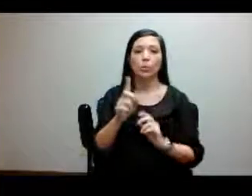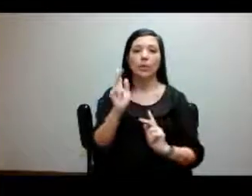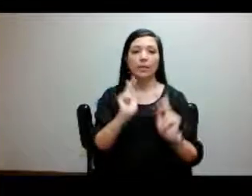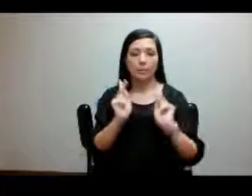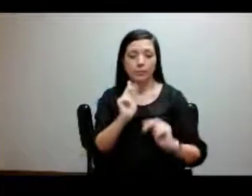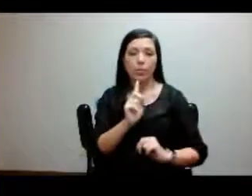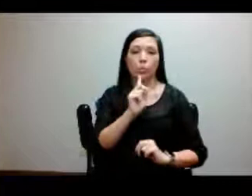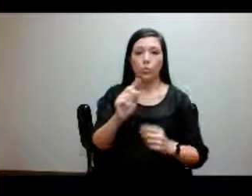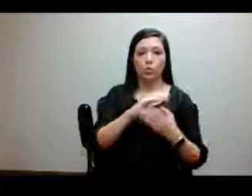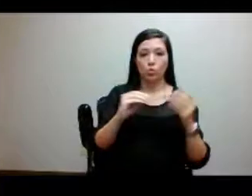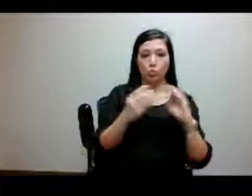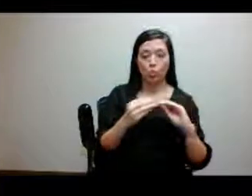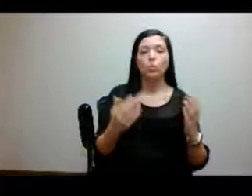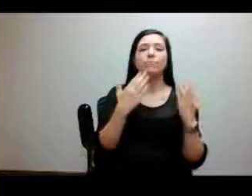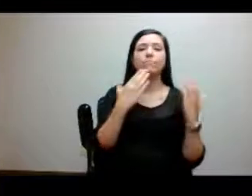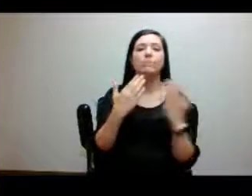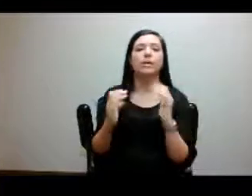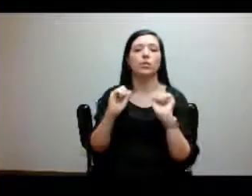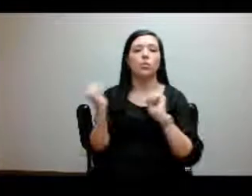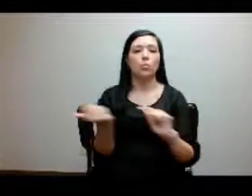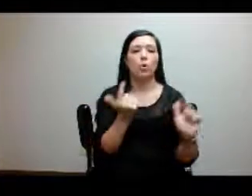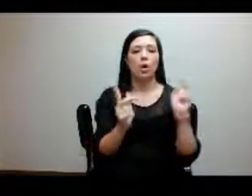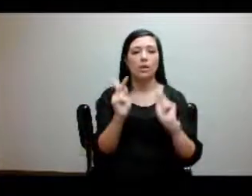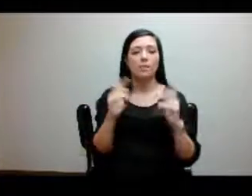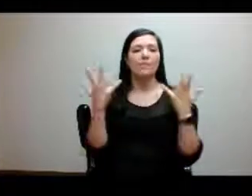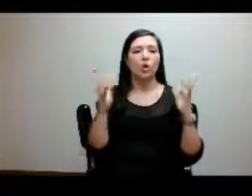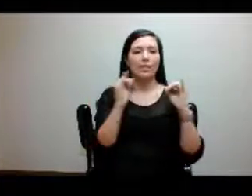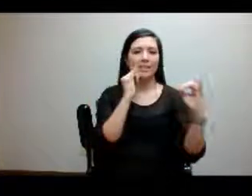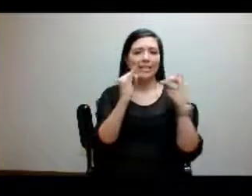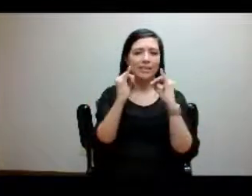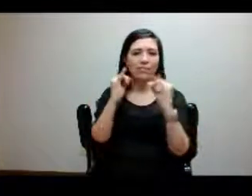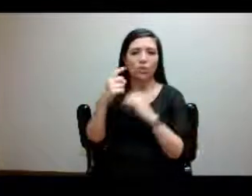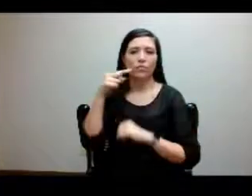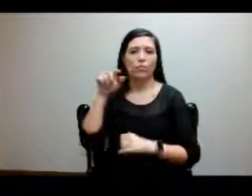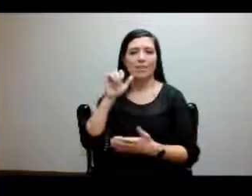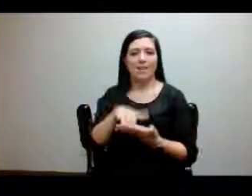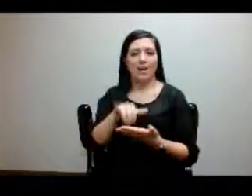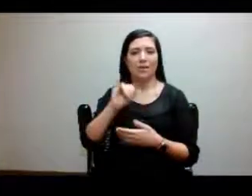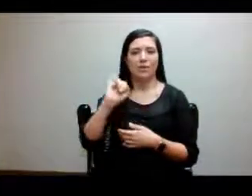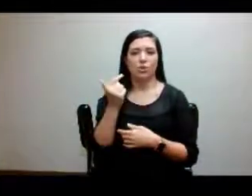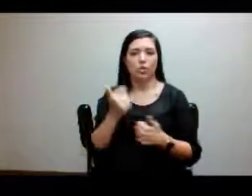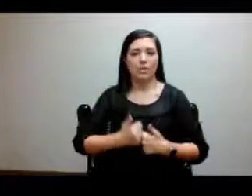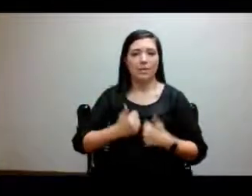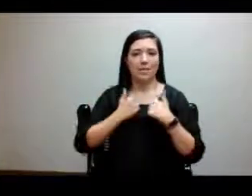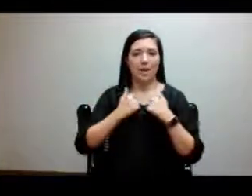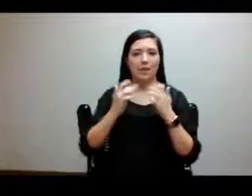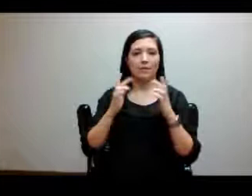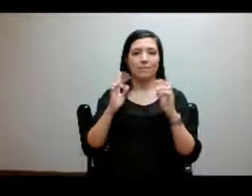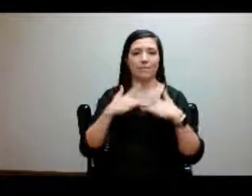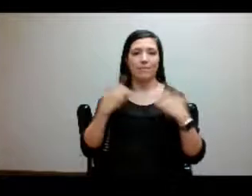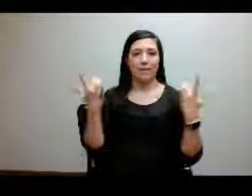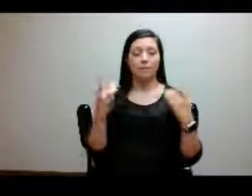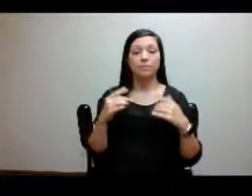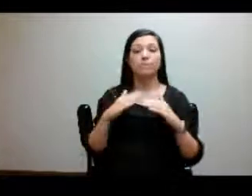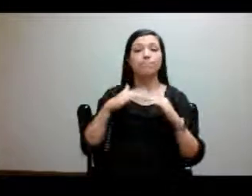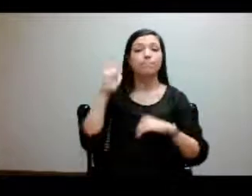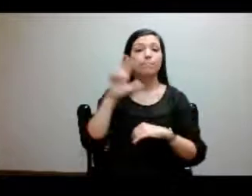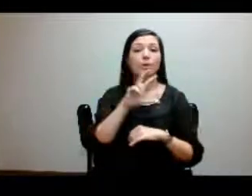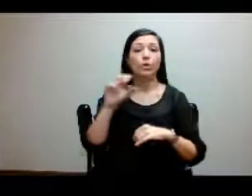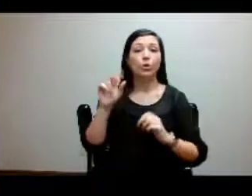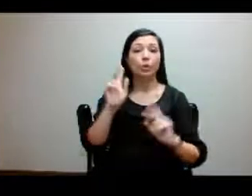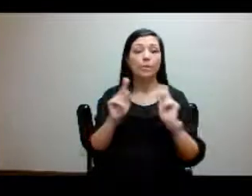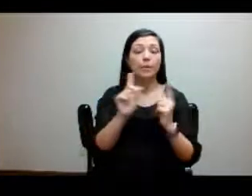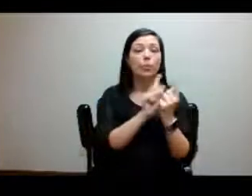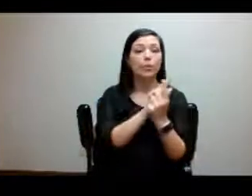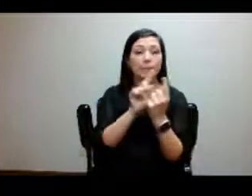to all the folks who've already been interviewed as part of that great Instagram live event. There's more than 30 people to meet and greet, and the